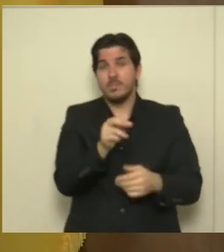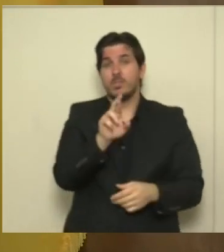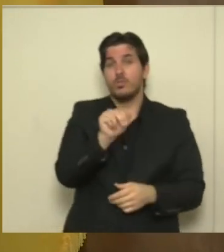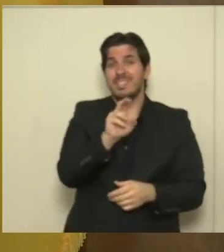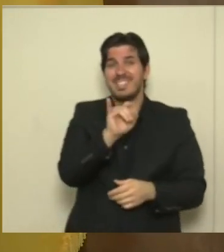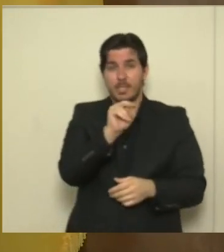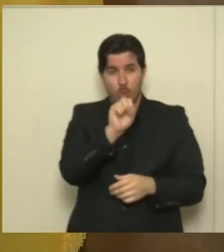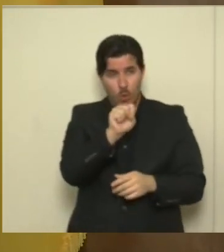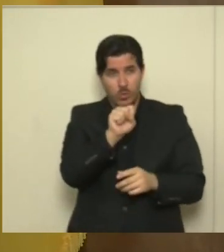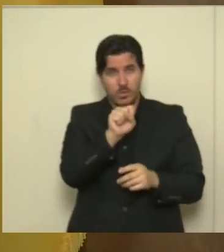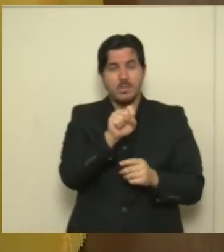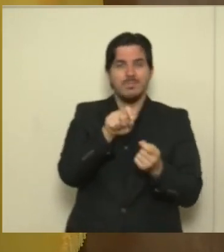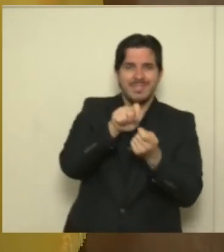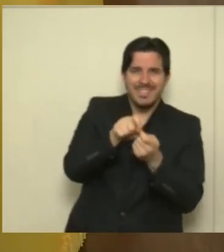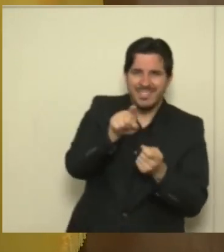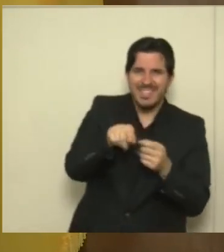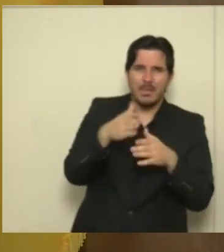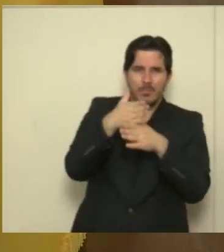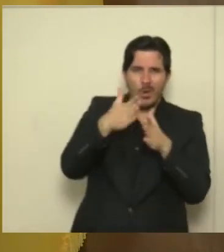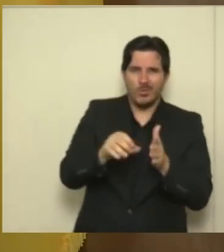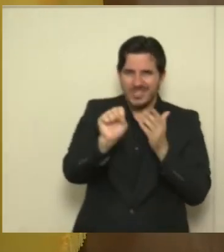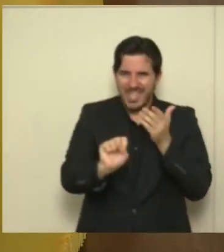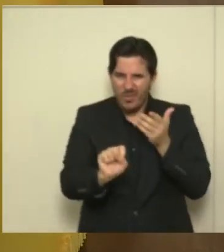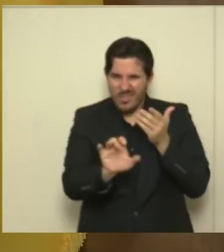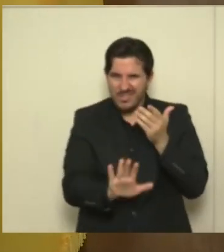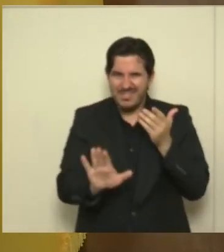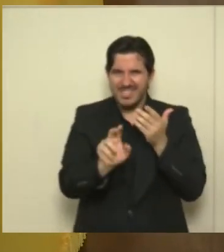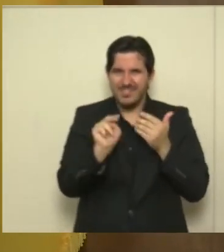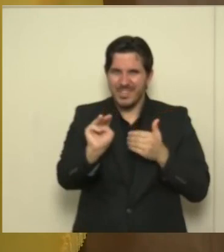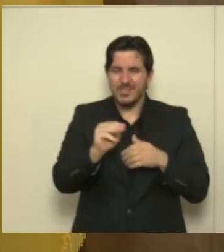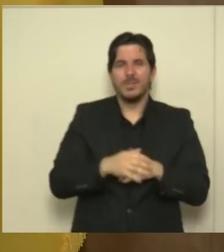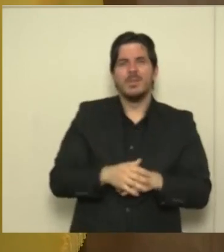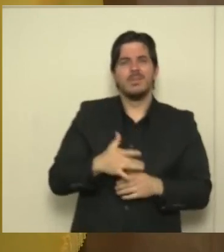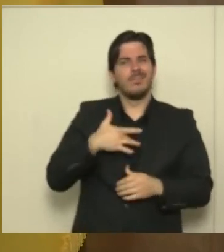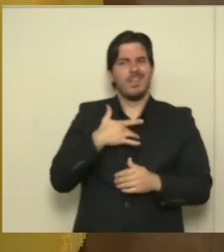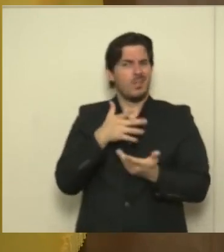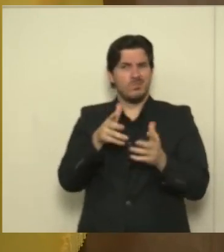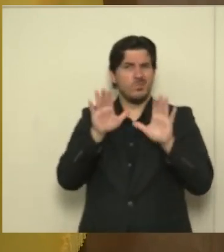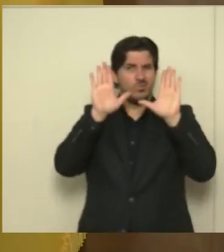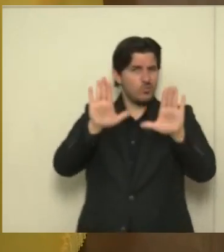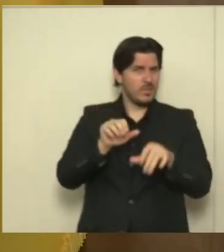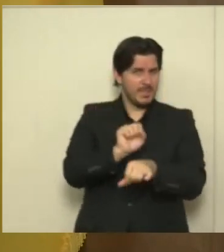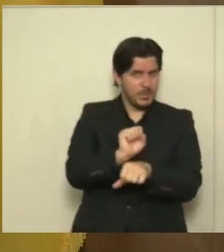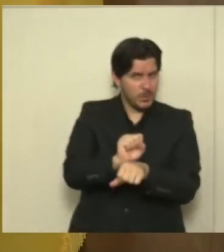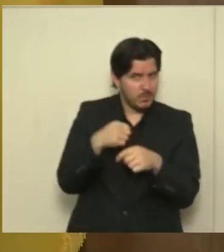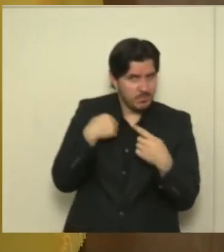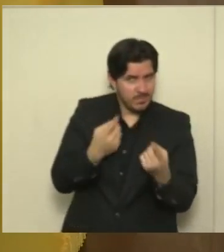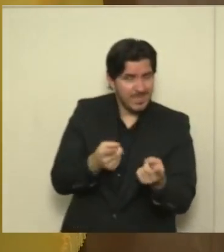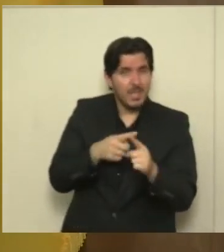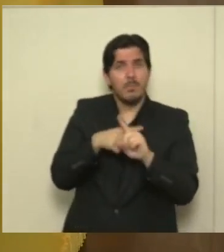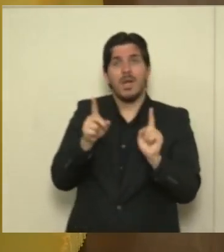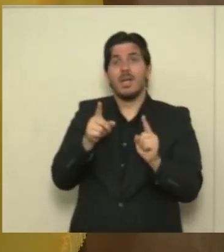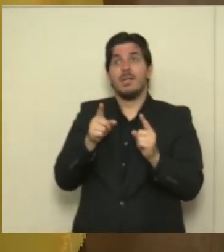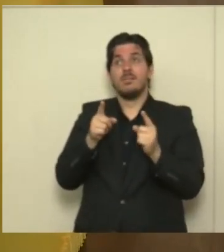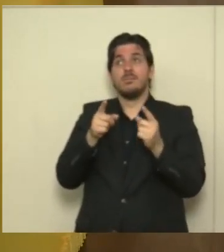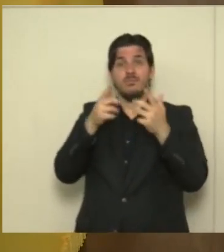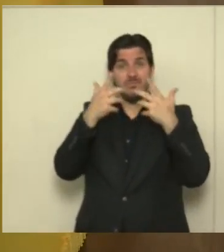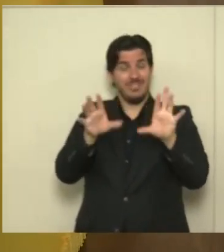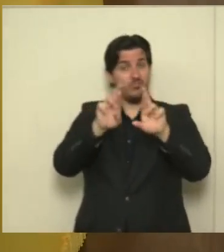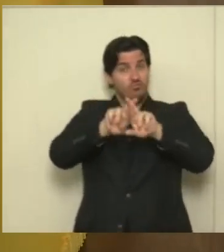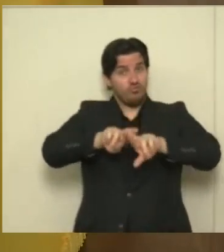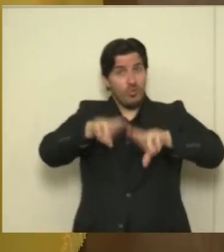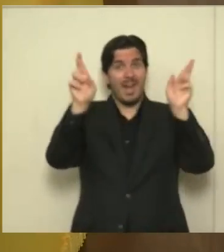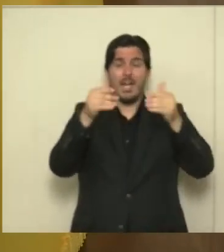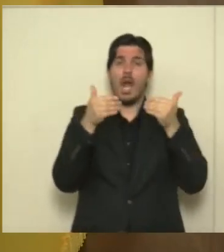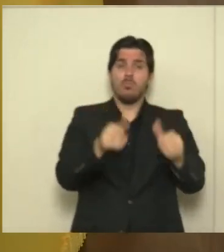down south. You should know that I believe they're doing an incredible job, but we're not quite there yet, but we're working